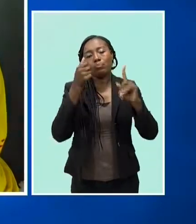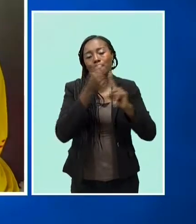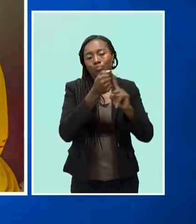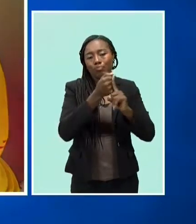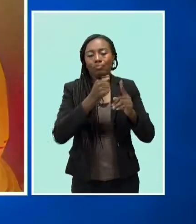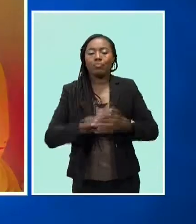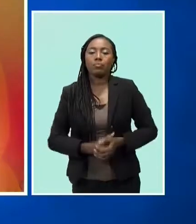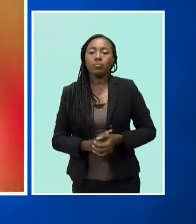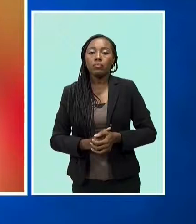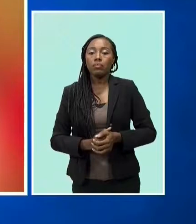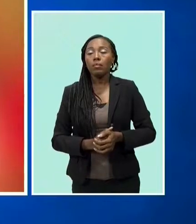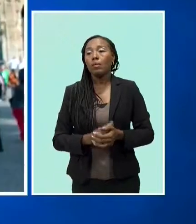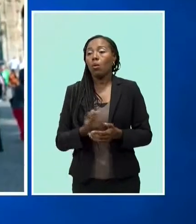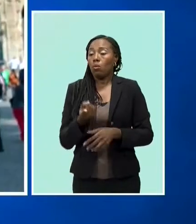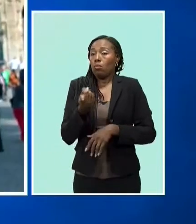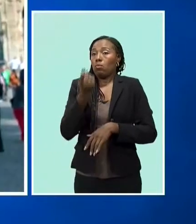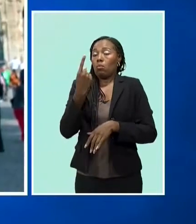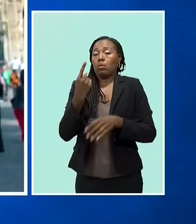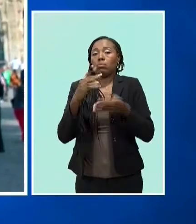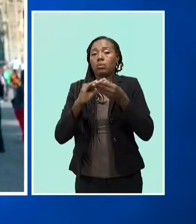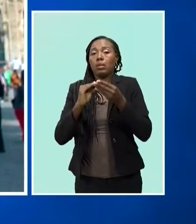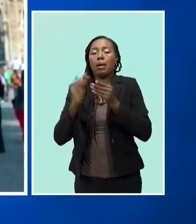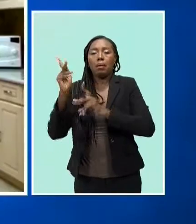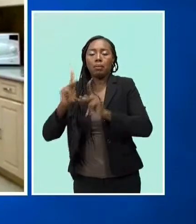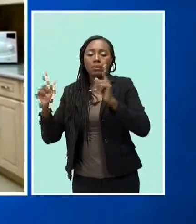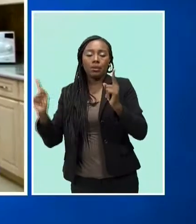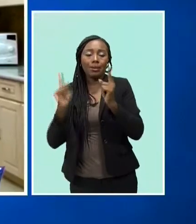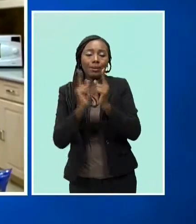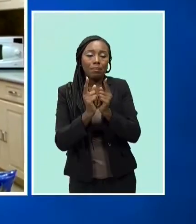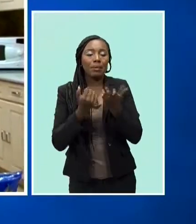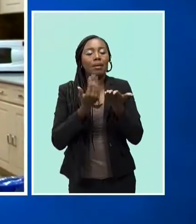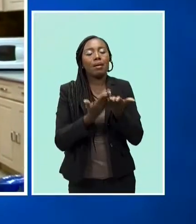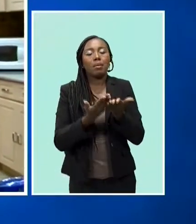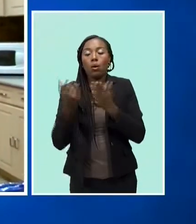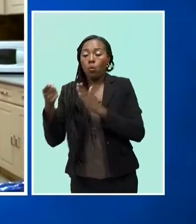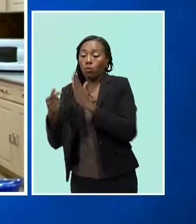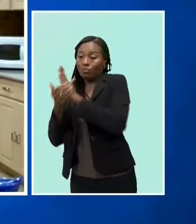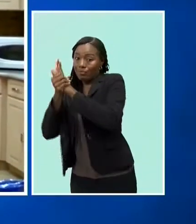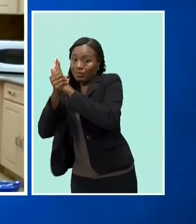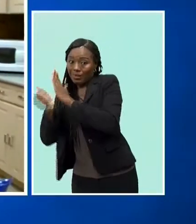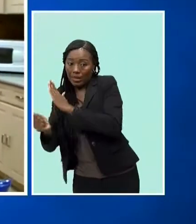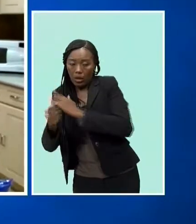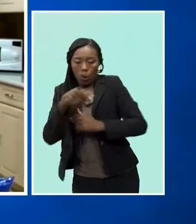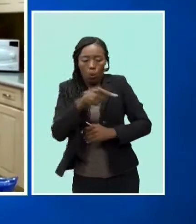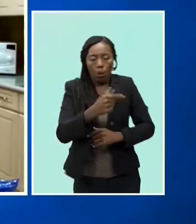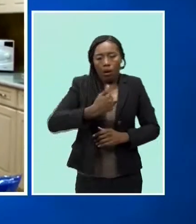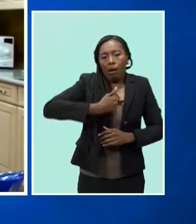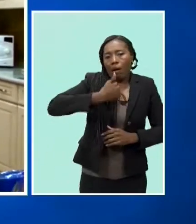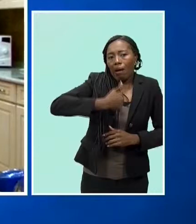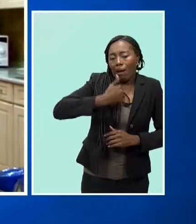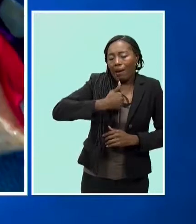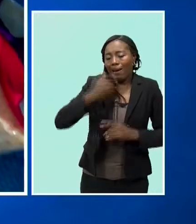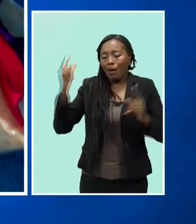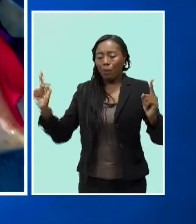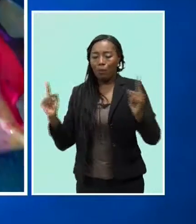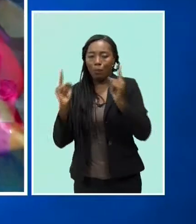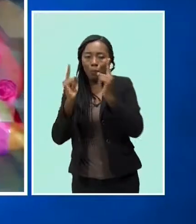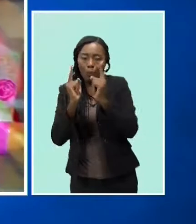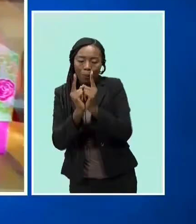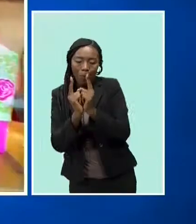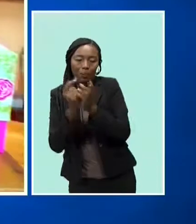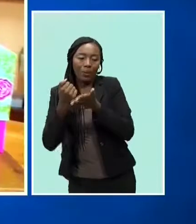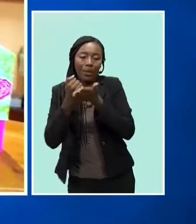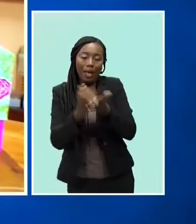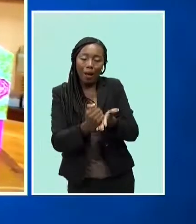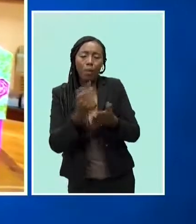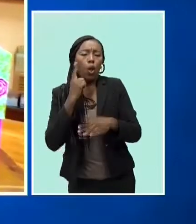of the most critical aspects is mentorship, where they pair a green entrepreneur with a seasoned, established business owner who will hold